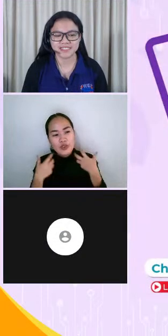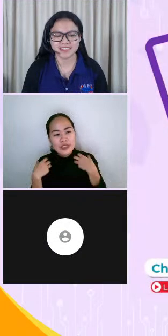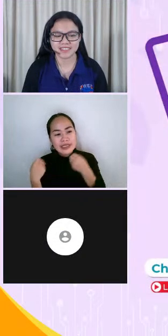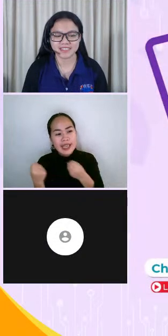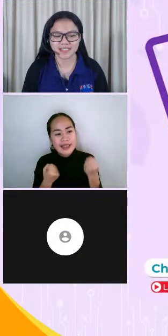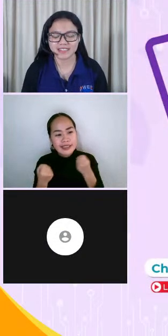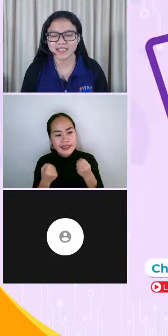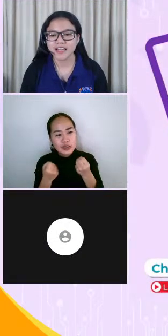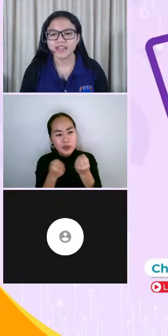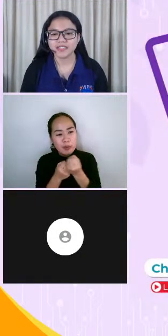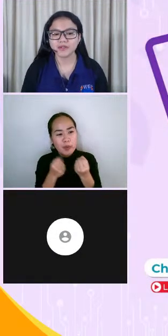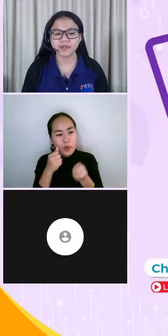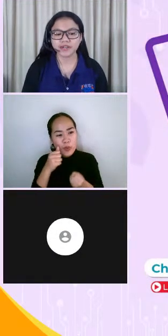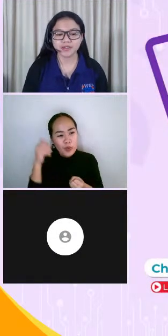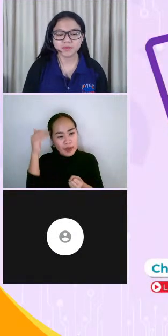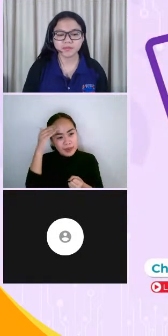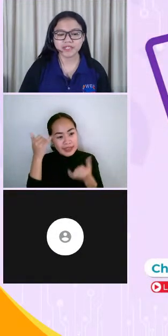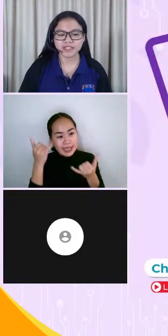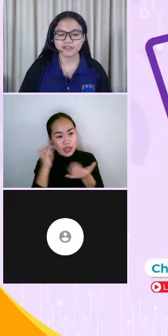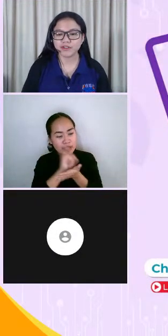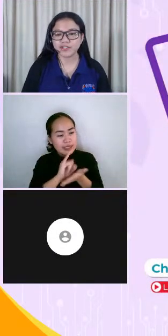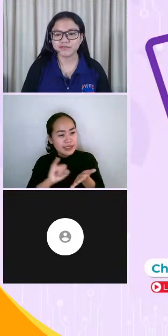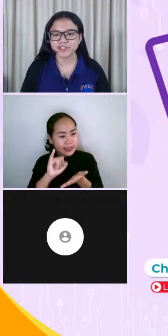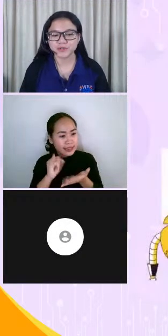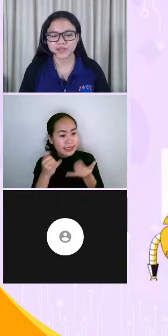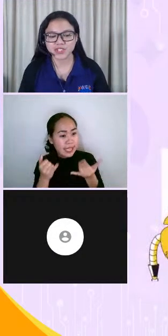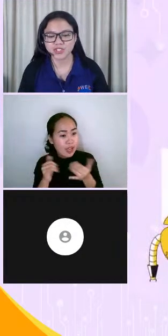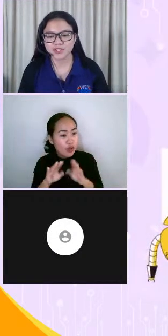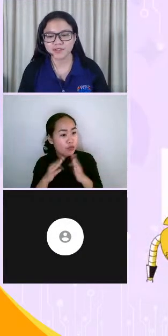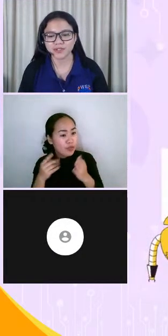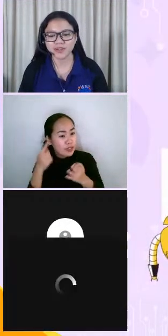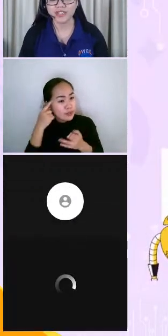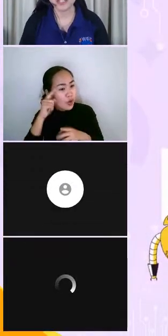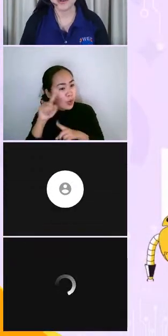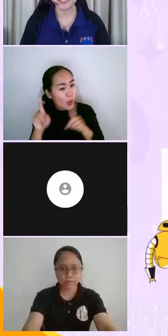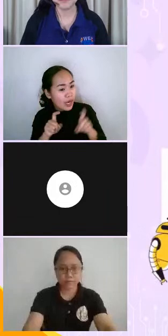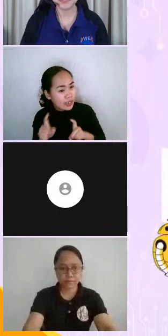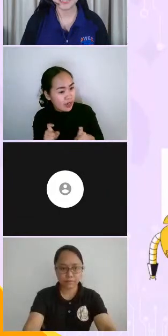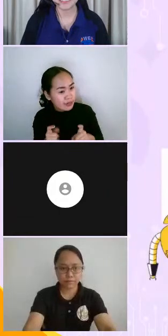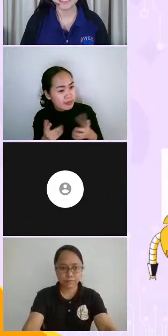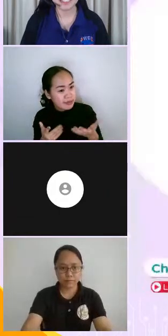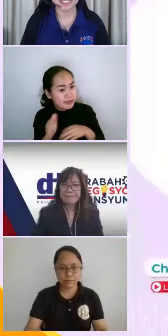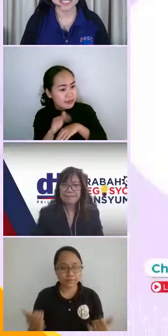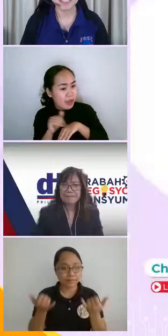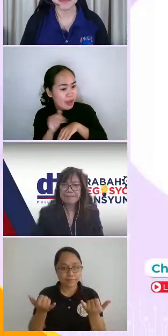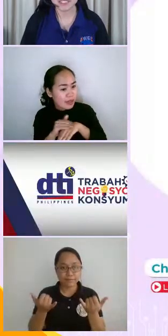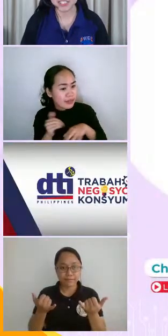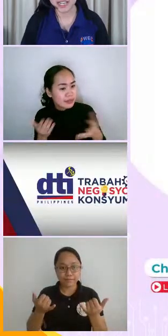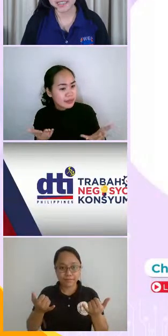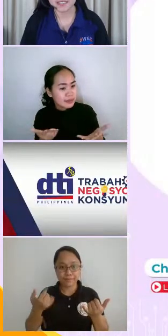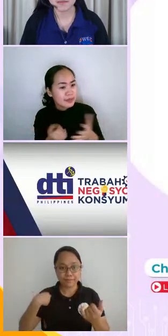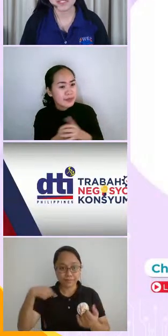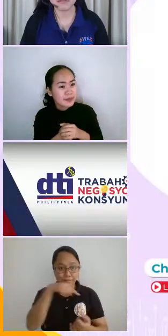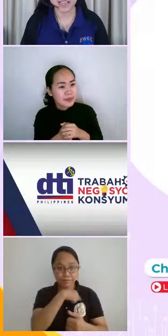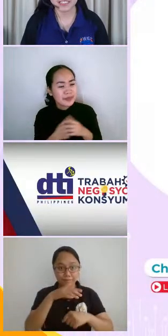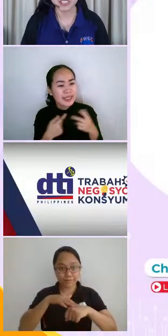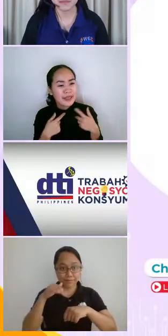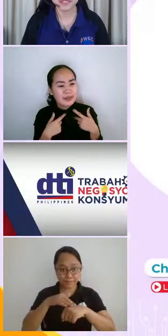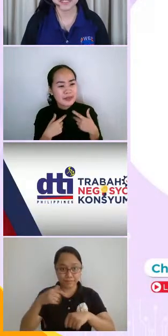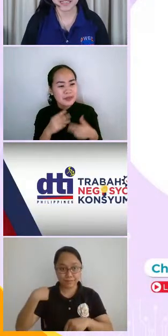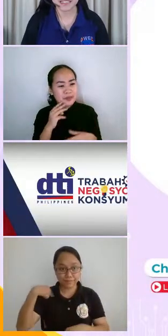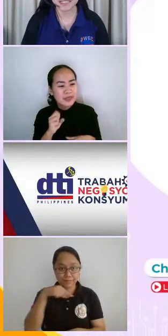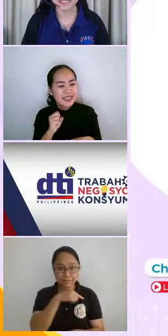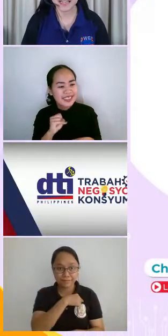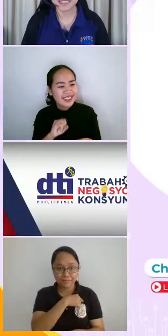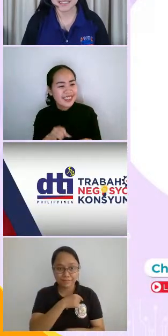in these industries. Now we are opening the floor for questions po, no? Tawagin po natin ulit si Ms. Jax, Ms. Vange,